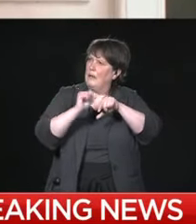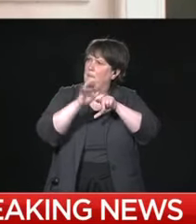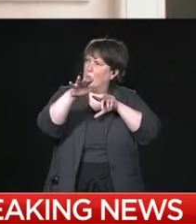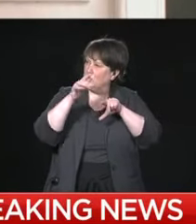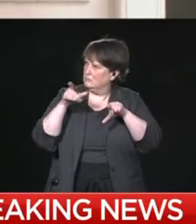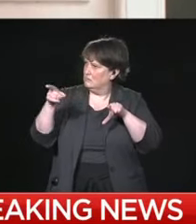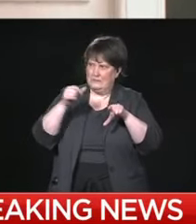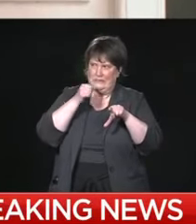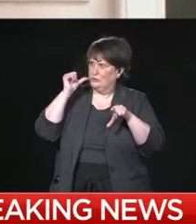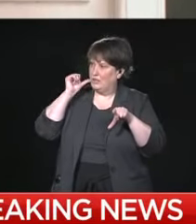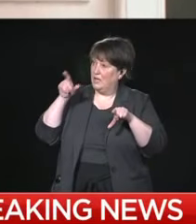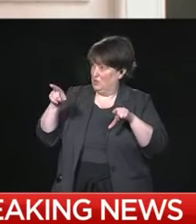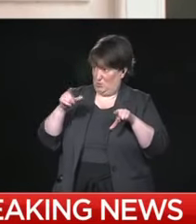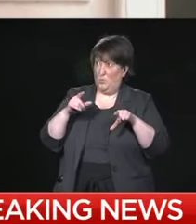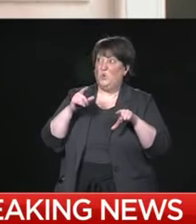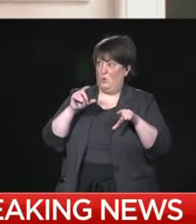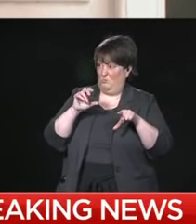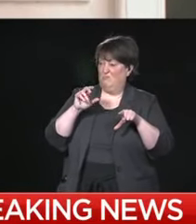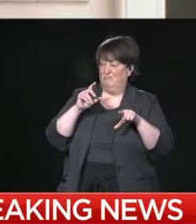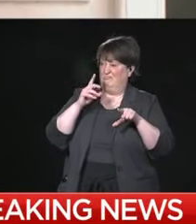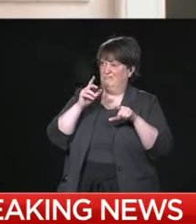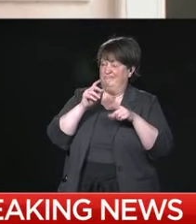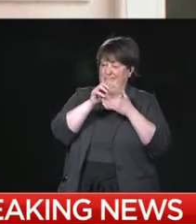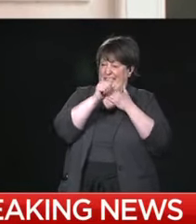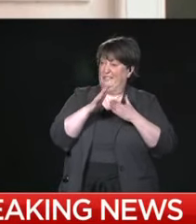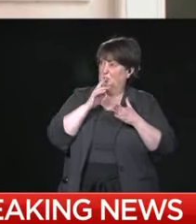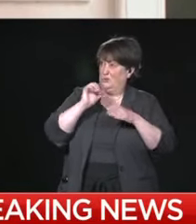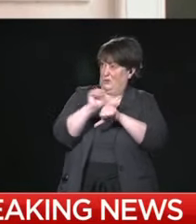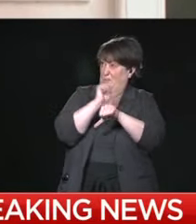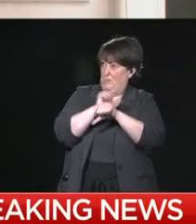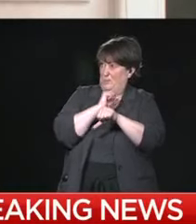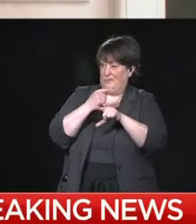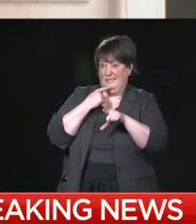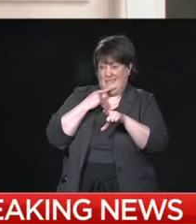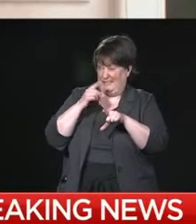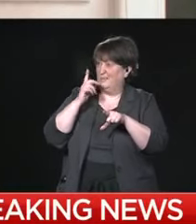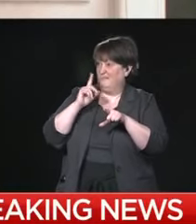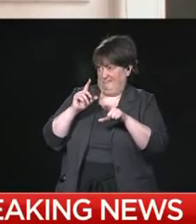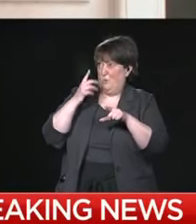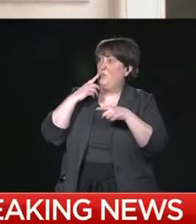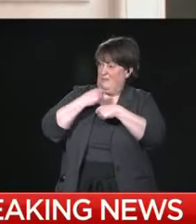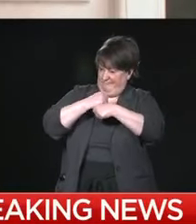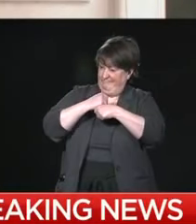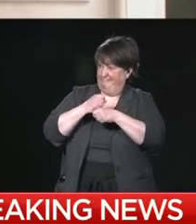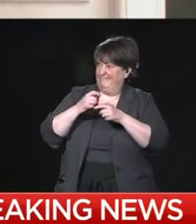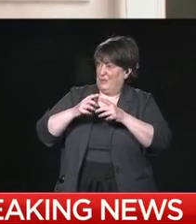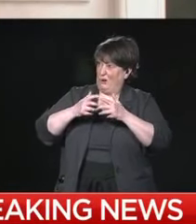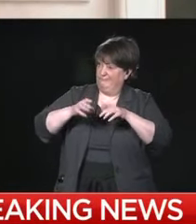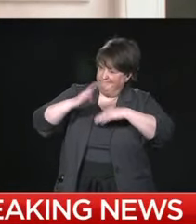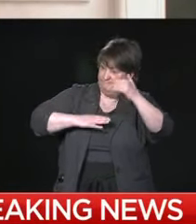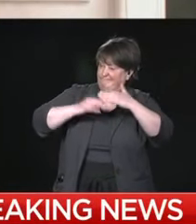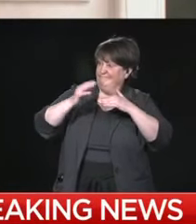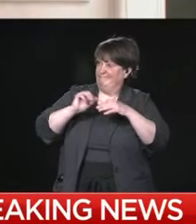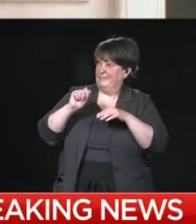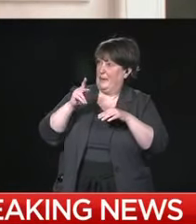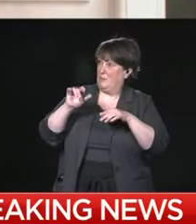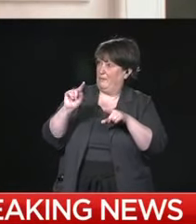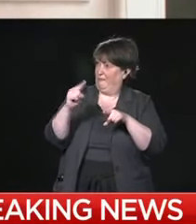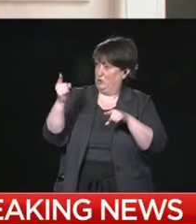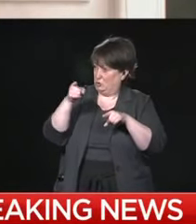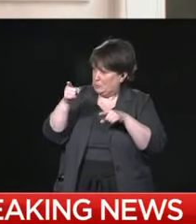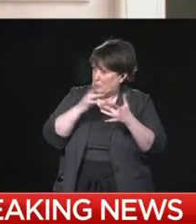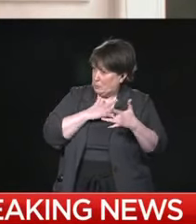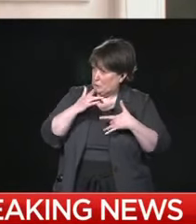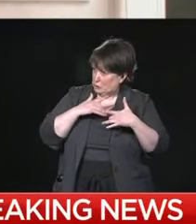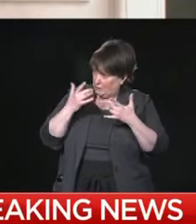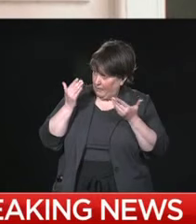Now Jason Kenney is saying construction will start on the Keystone XL Pipeline as early as April 1st. Do you have concerns about construction continuing on these projects?